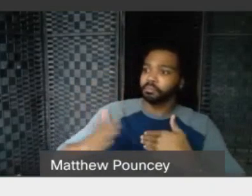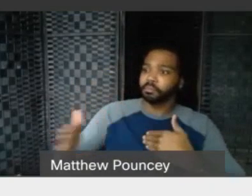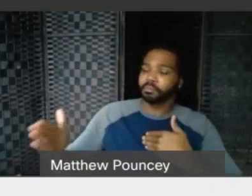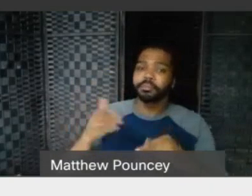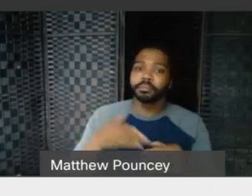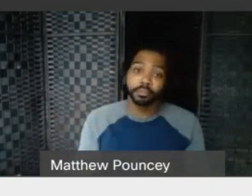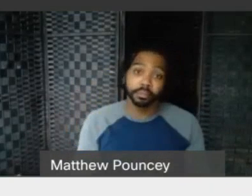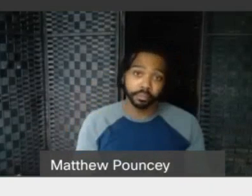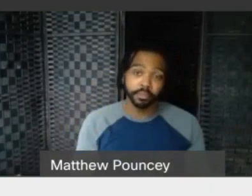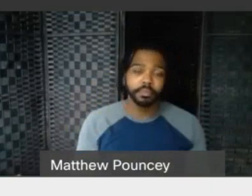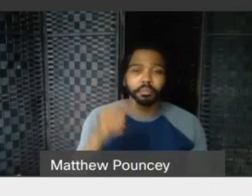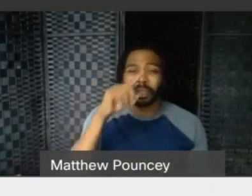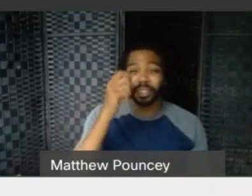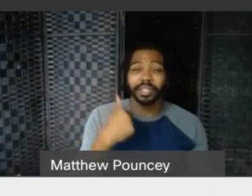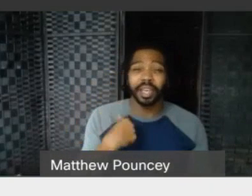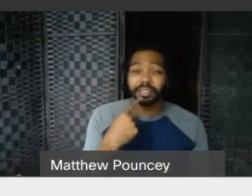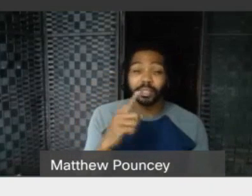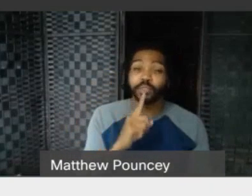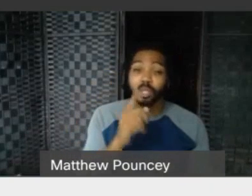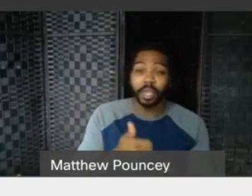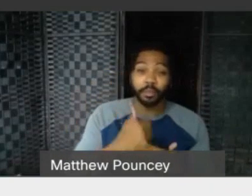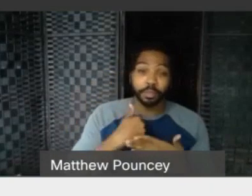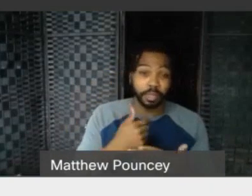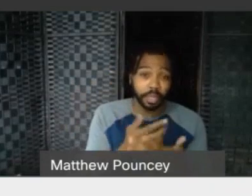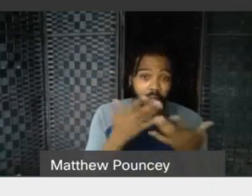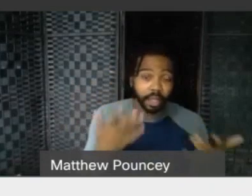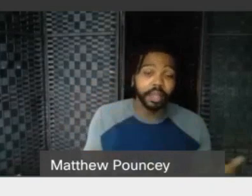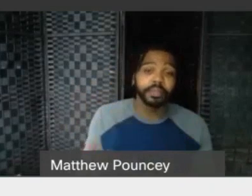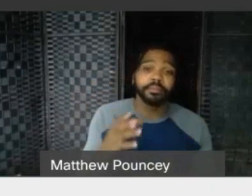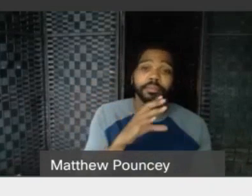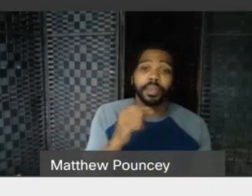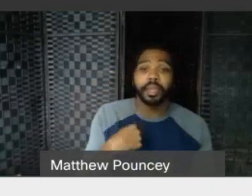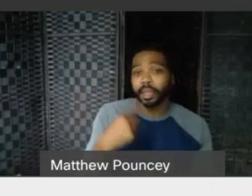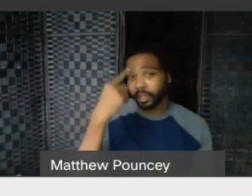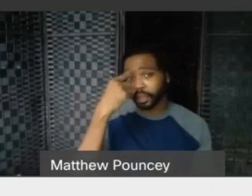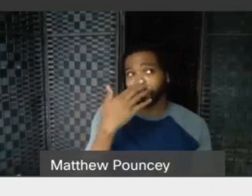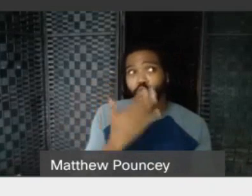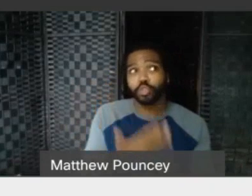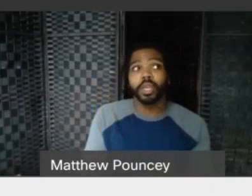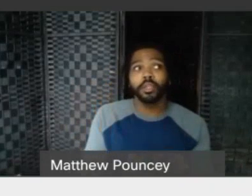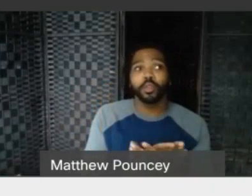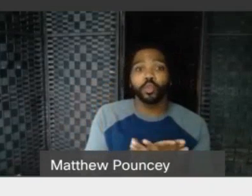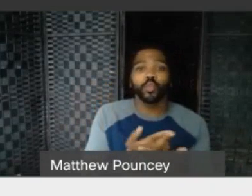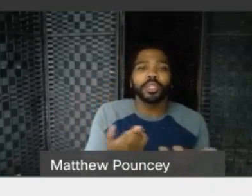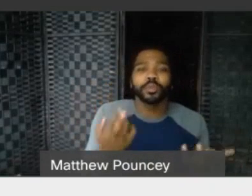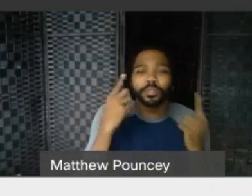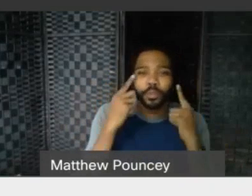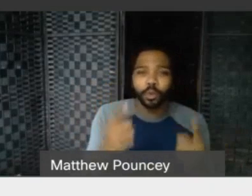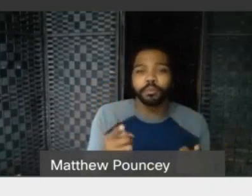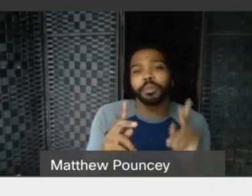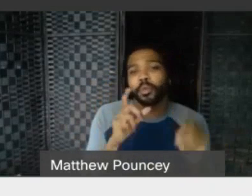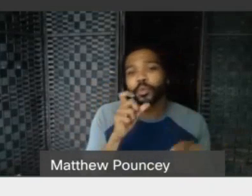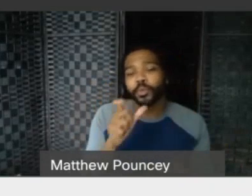forward. Because as I say, it's very helpful for me. And I think that it's a good resource for